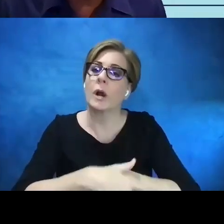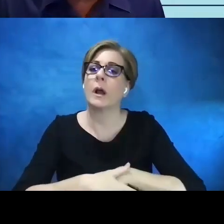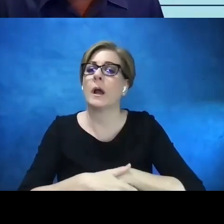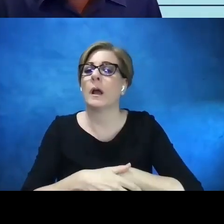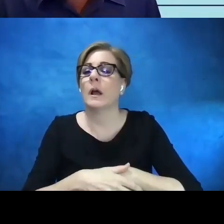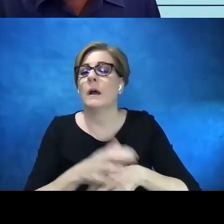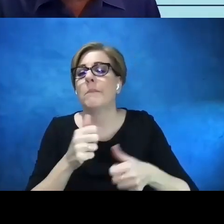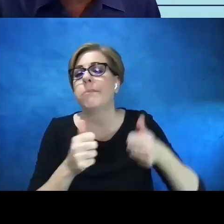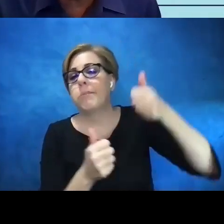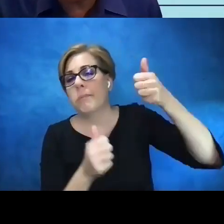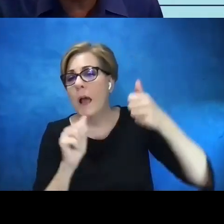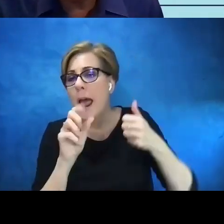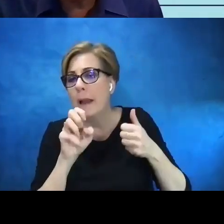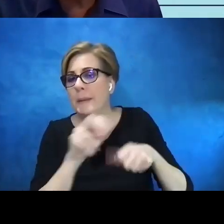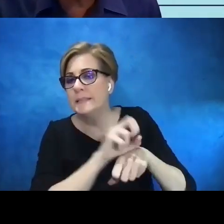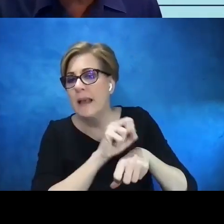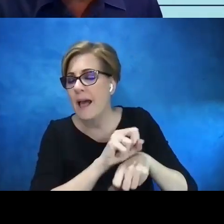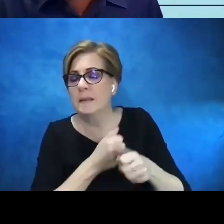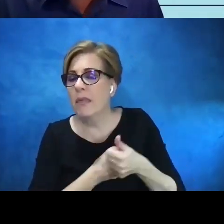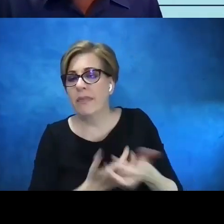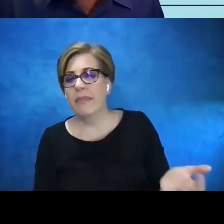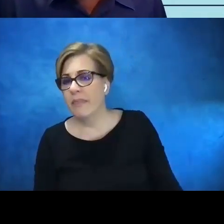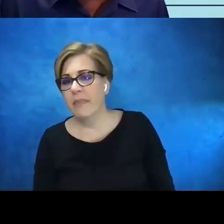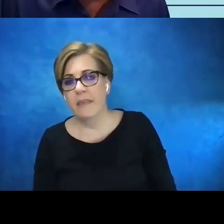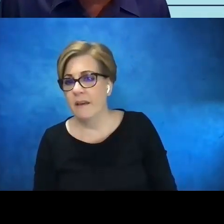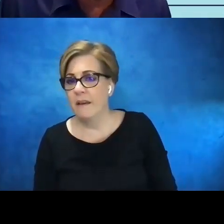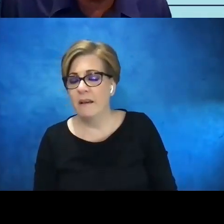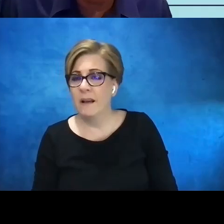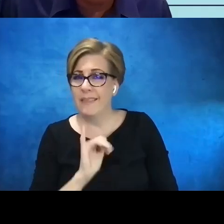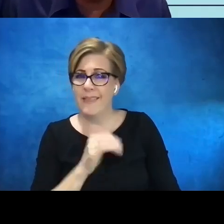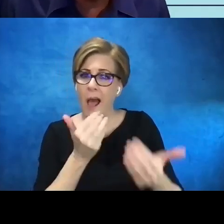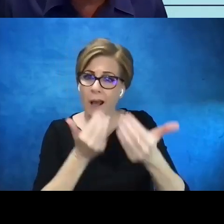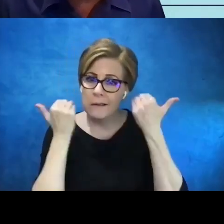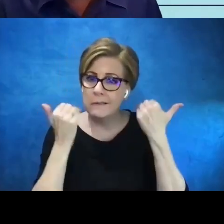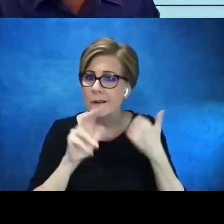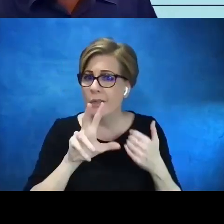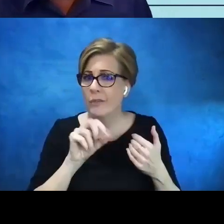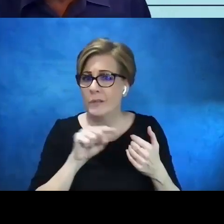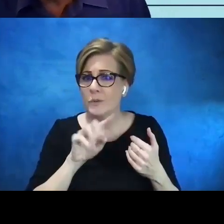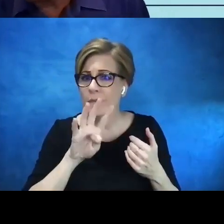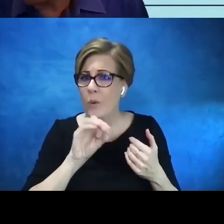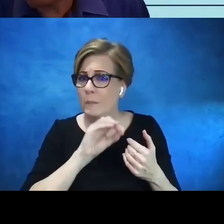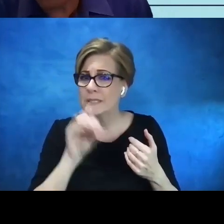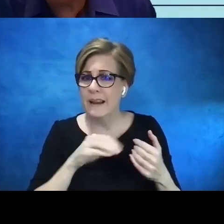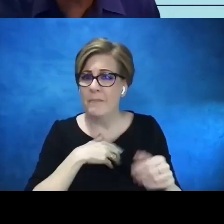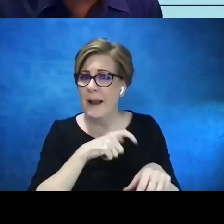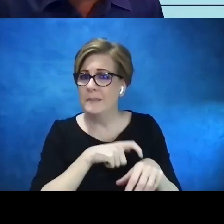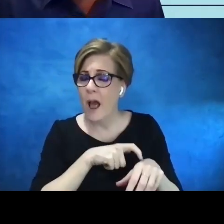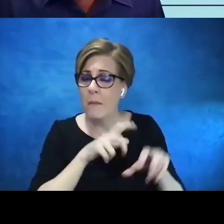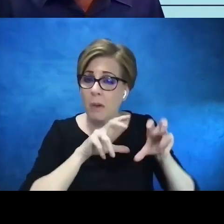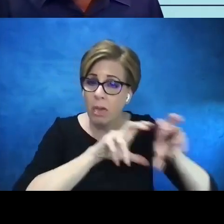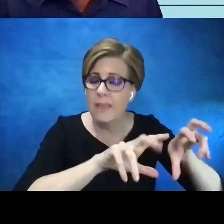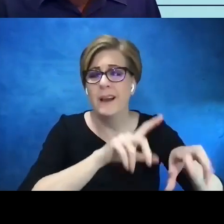tend to be the leading cause of burnout, taking upwards of 30 to 40% of their time that could be spent on direct